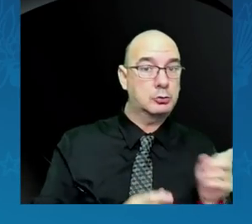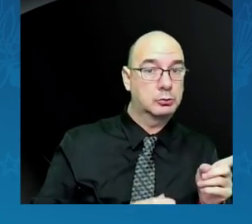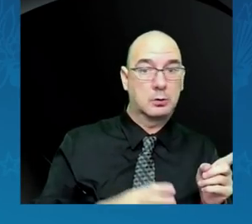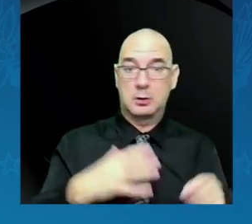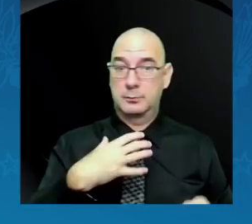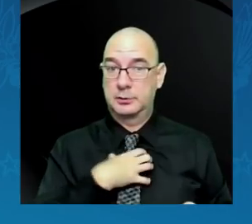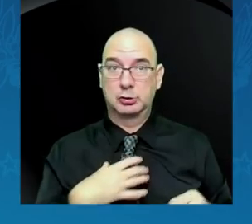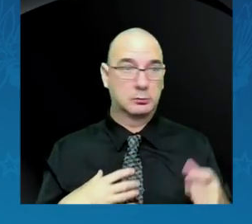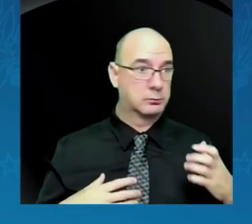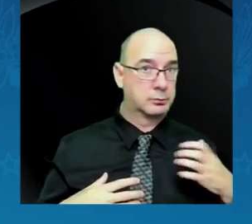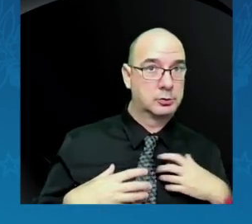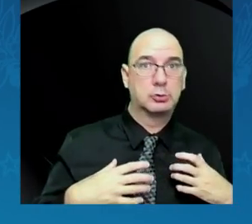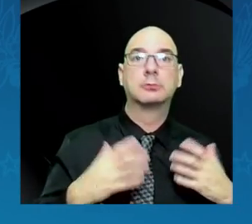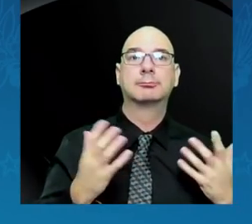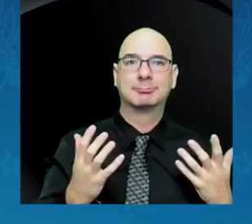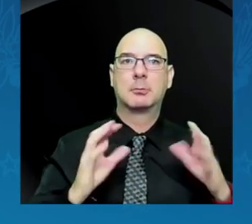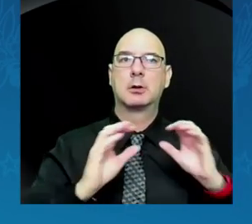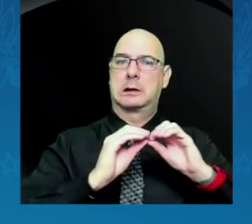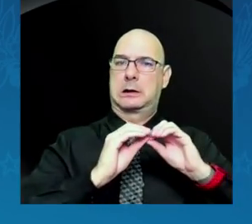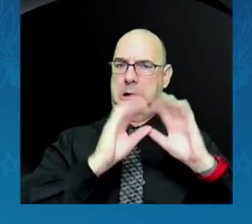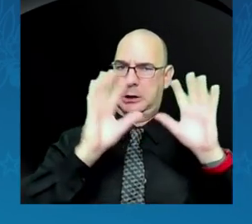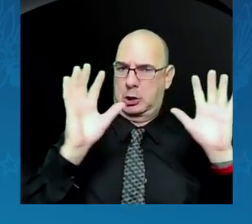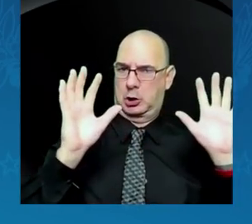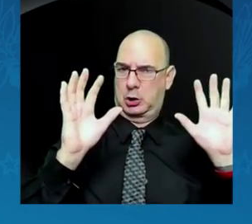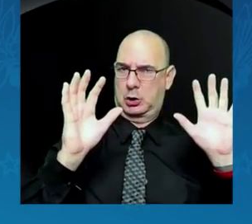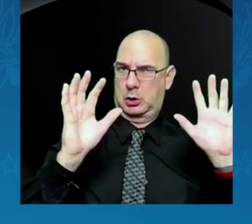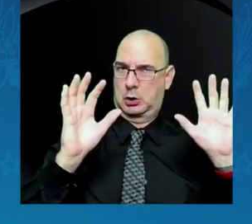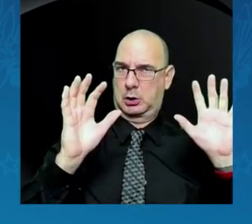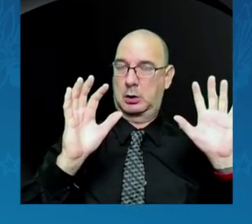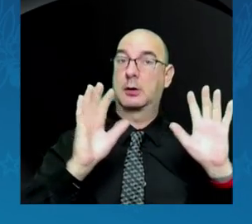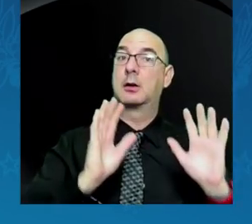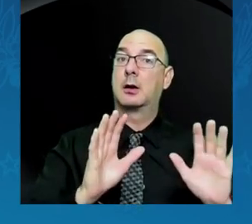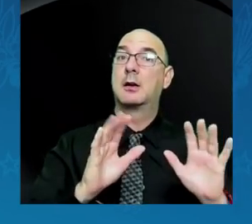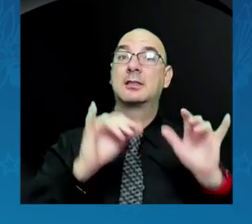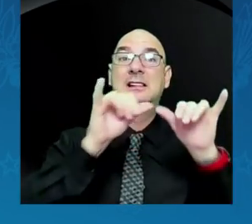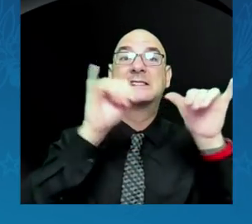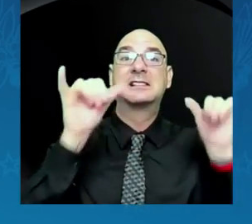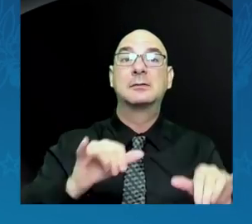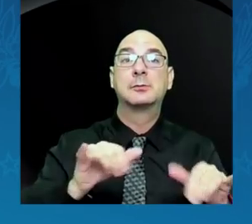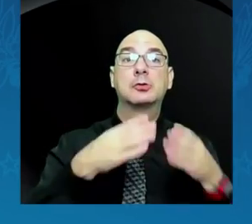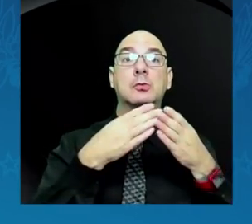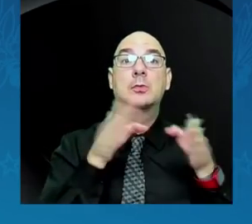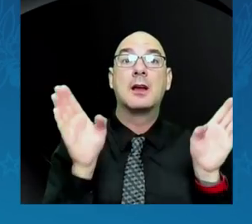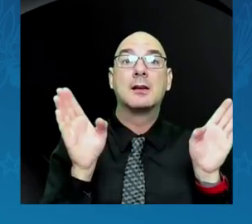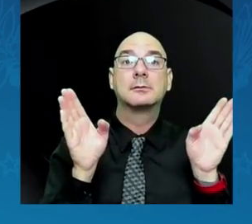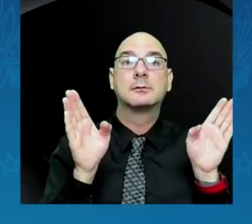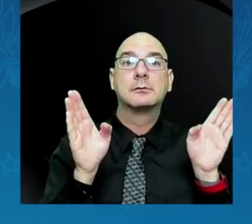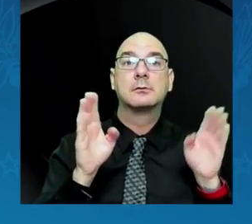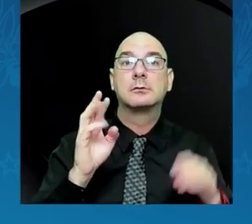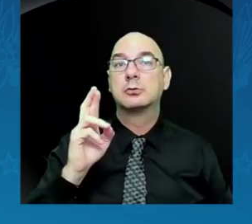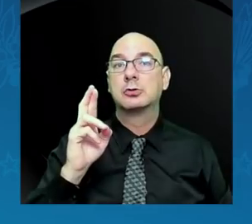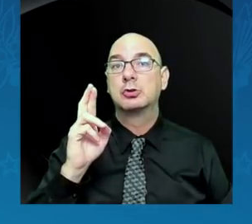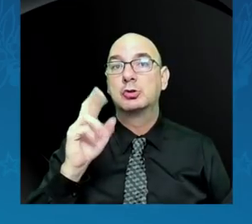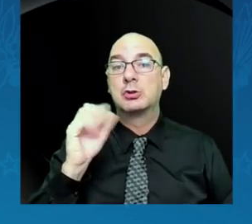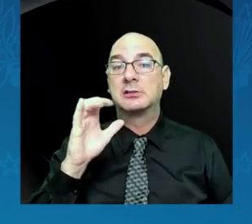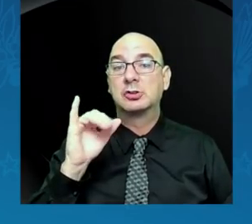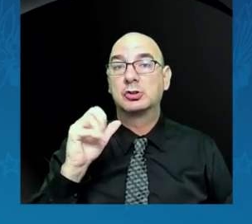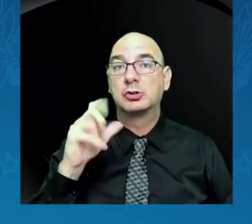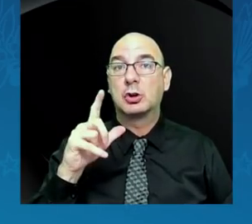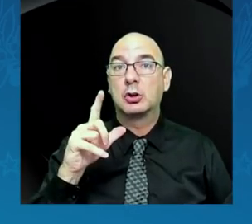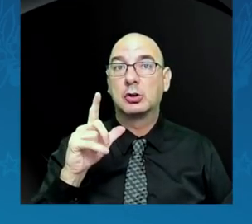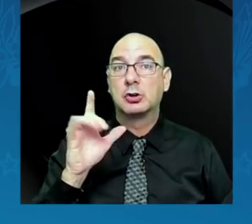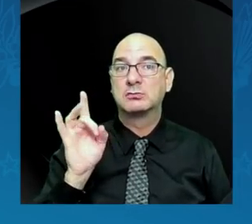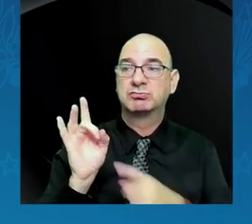is a systematic and racially based exclusion of potential jurors.